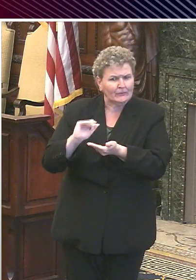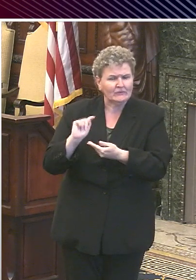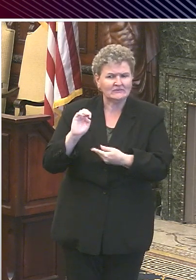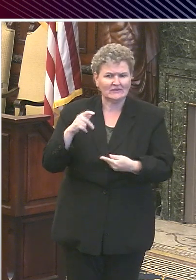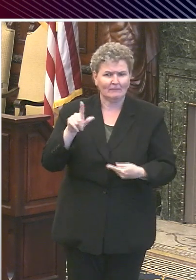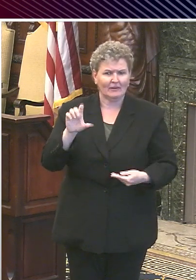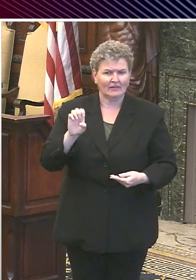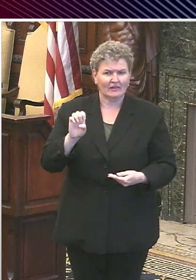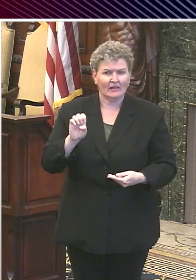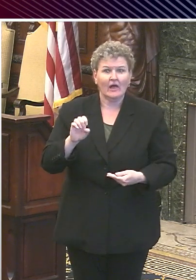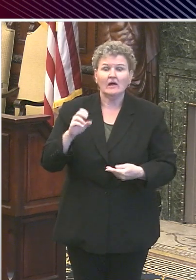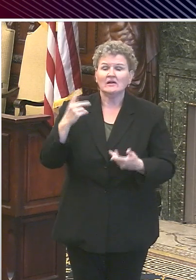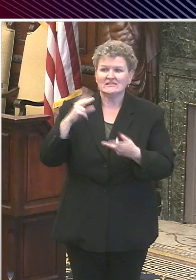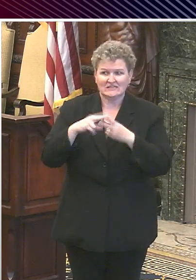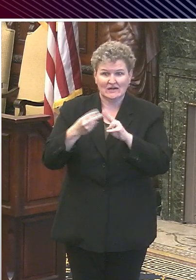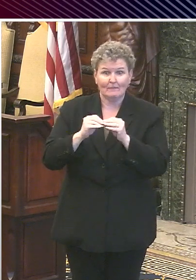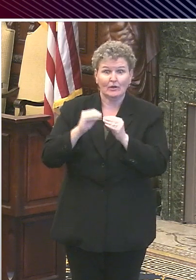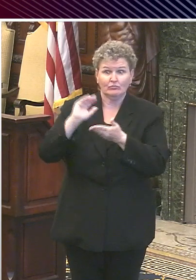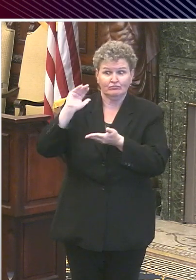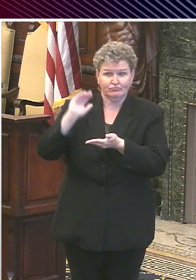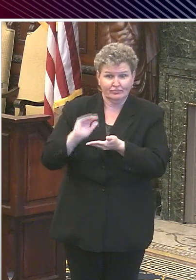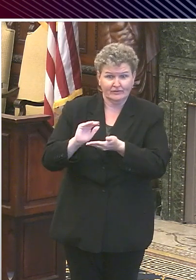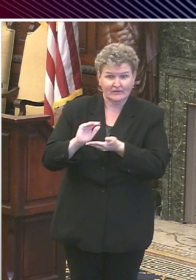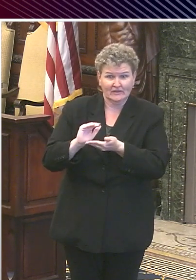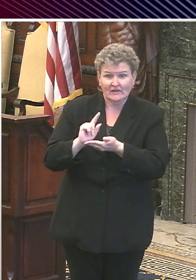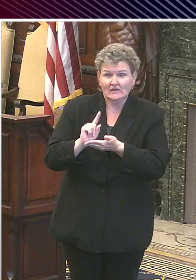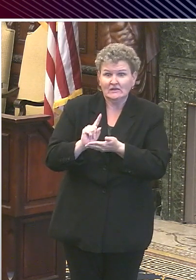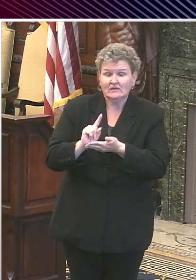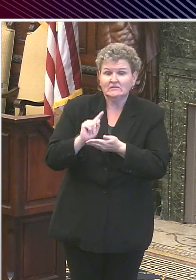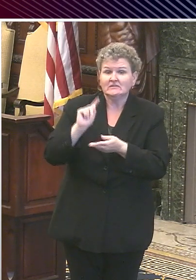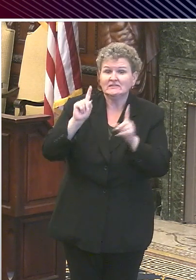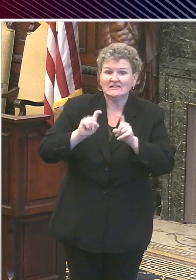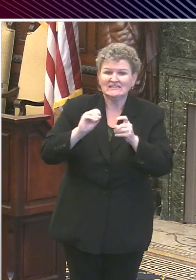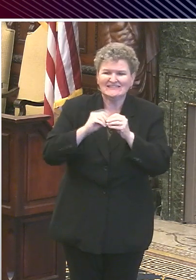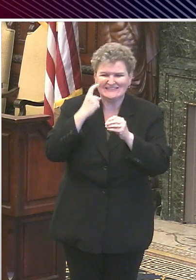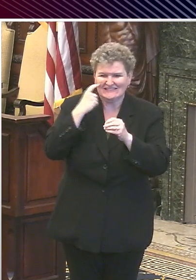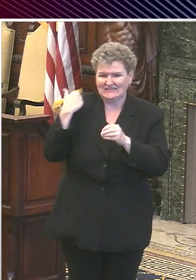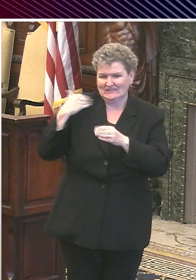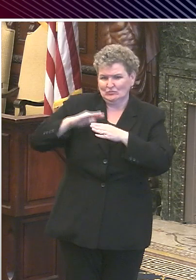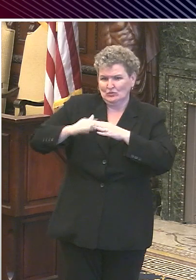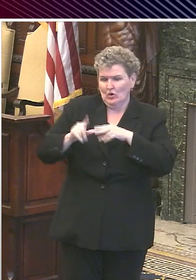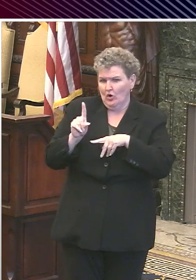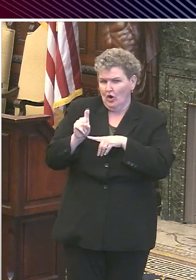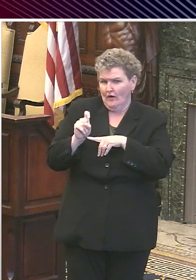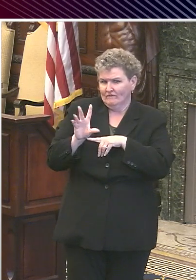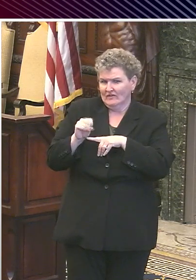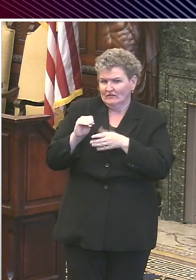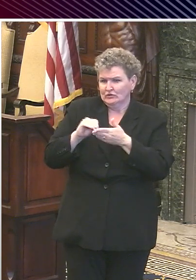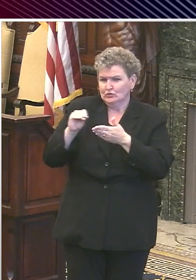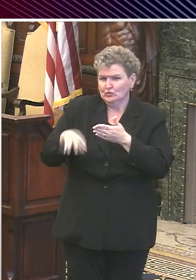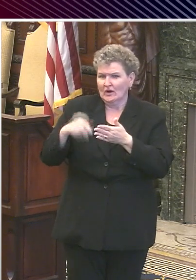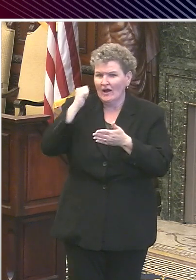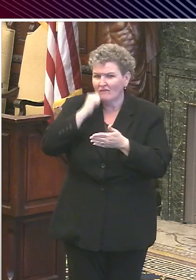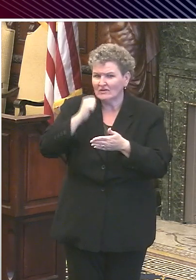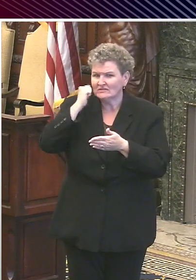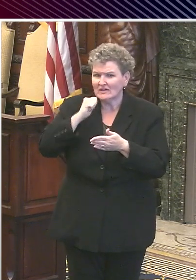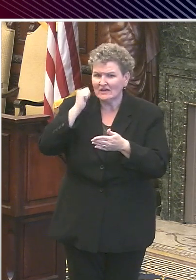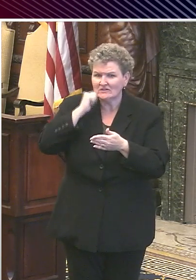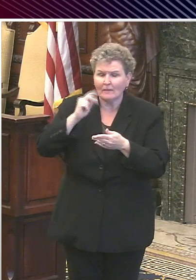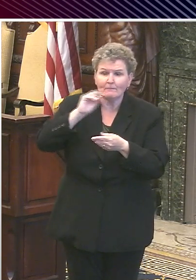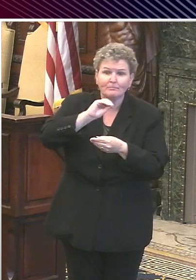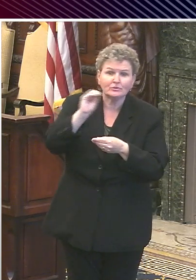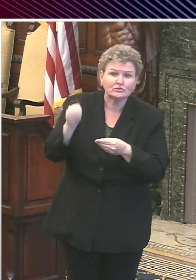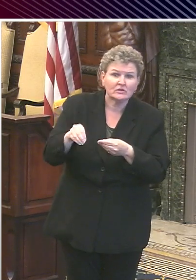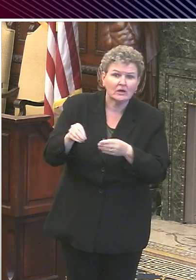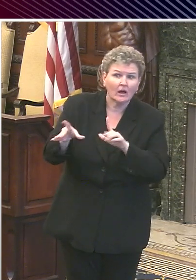days, and Temple University conducted testing over the weekend. They did about 150 students per day, and they saw a decreasing percentage of those students who